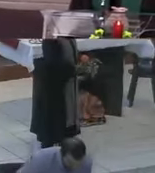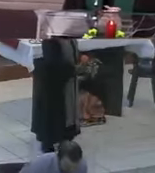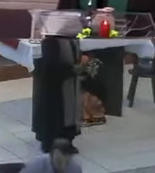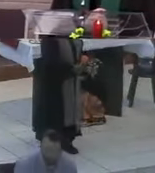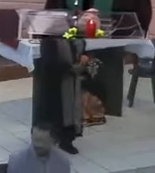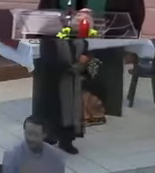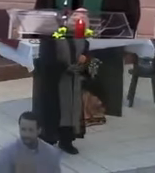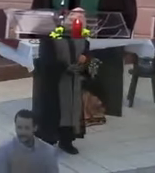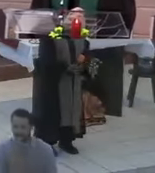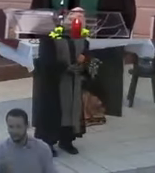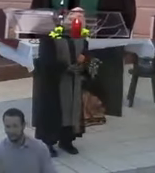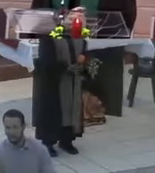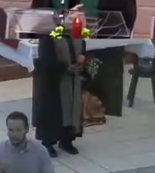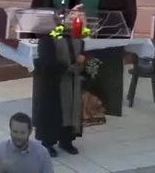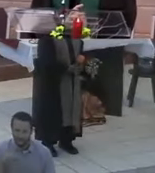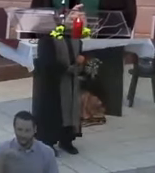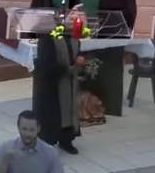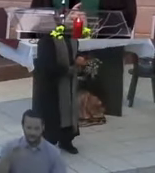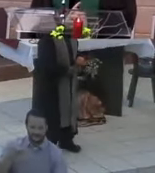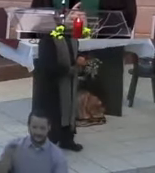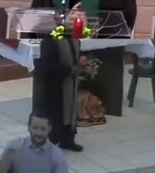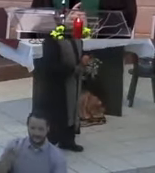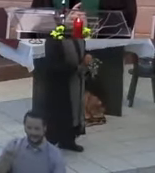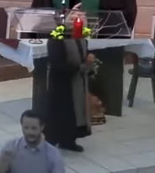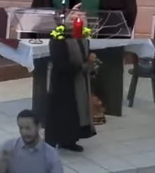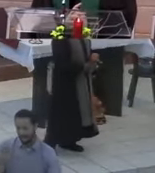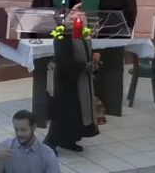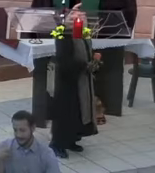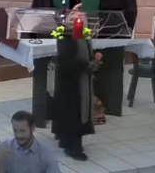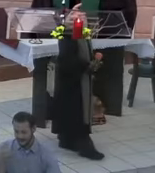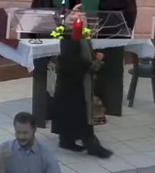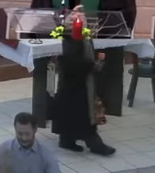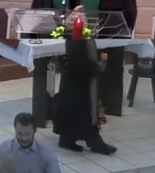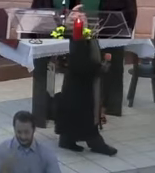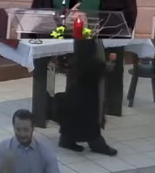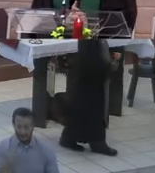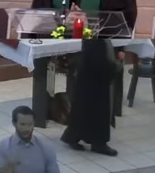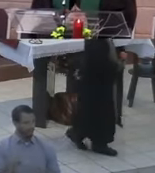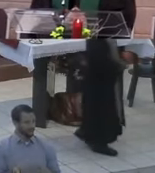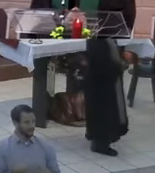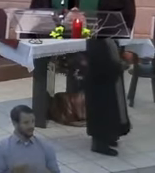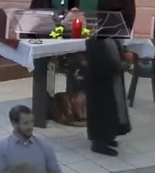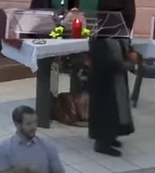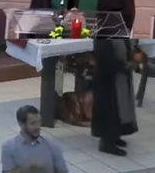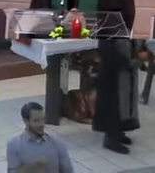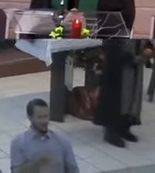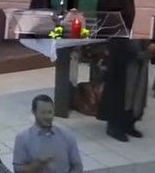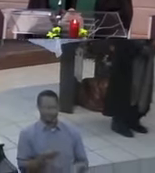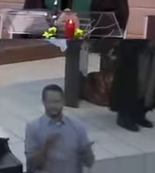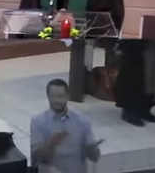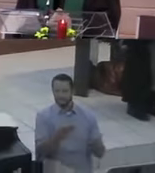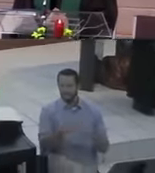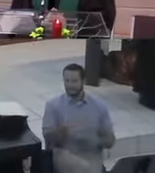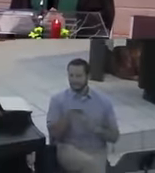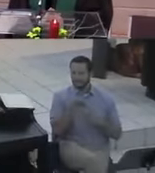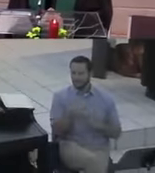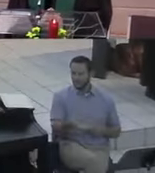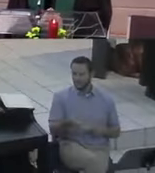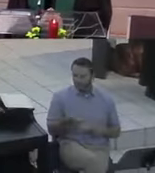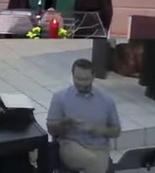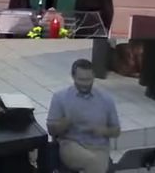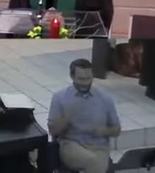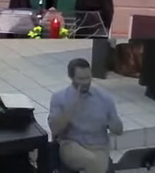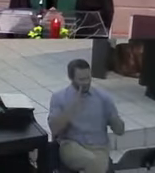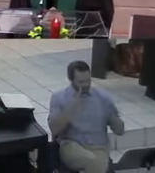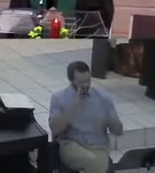at the Metropolitan Community Church of Washington, D.C. If this is your first time here, we extend to you a special welcome and